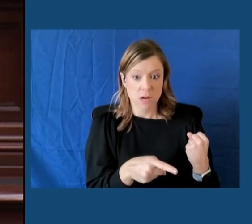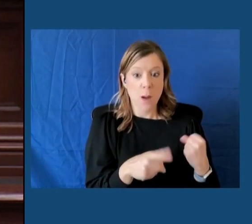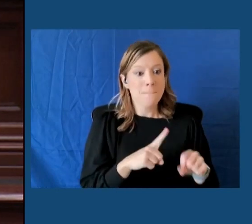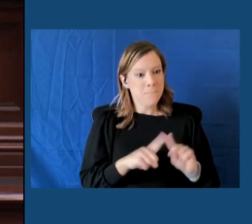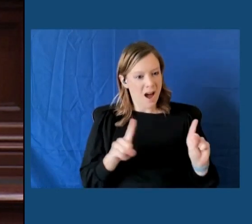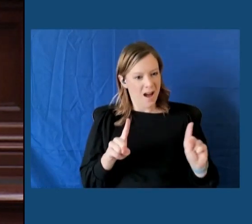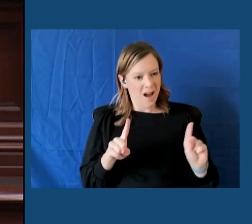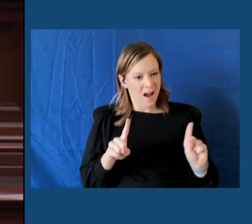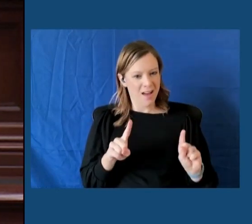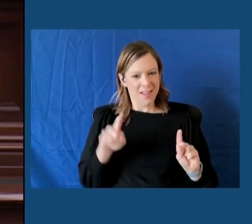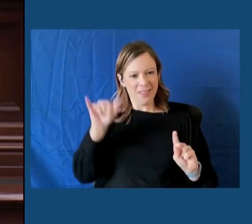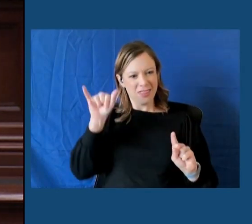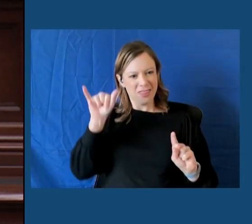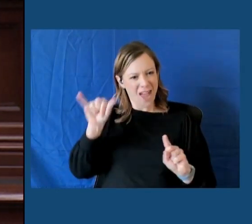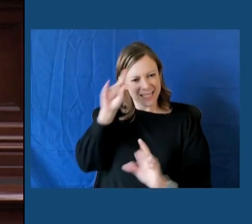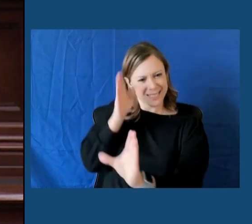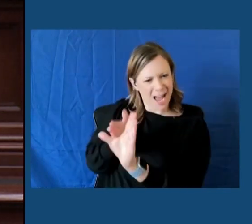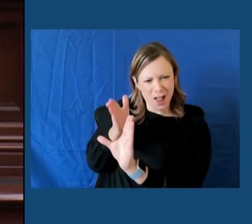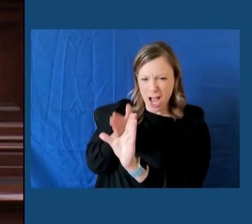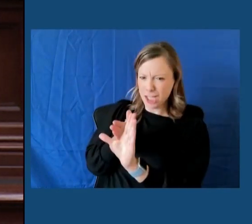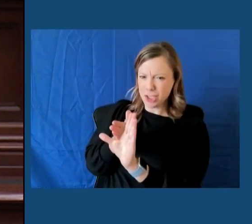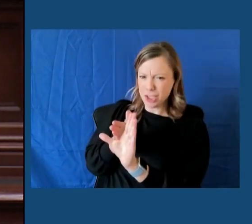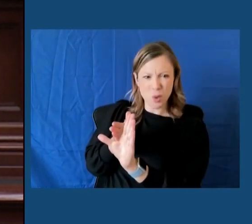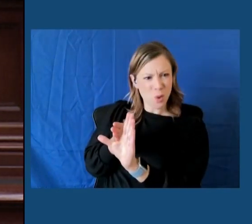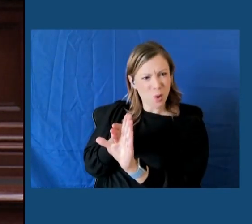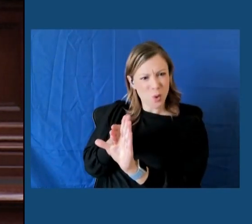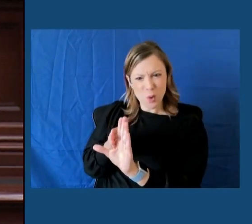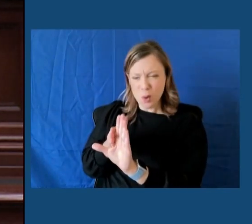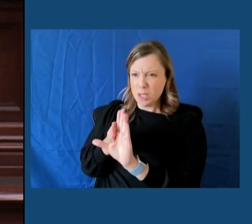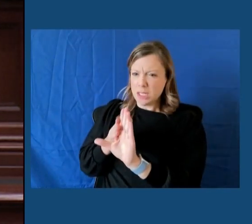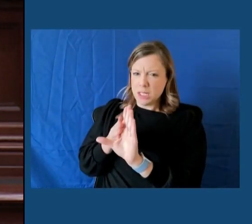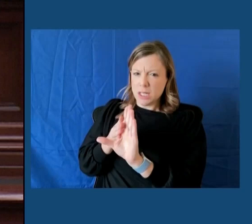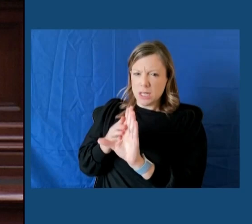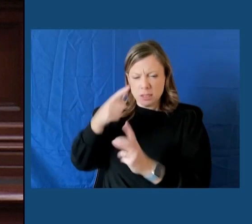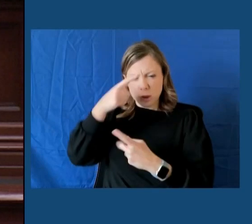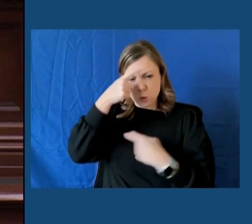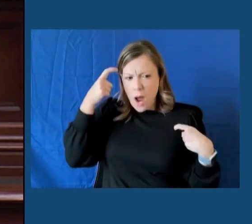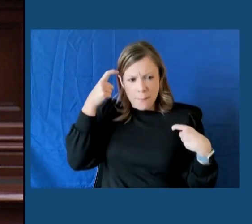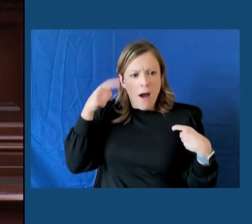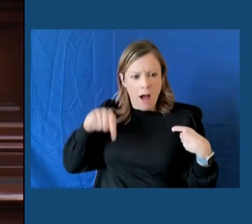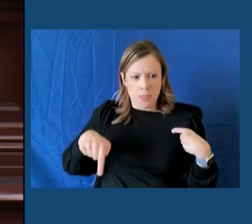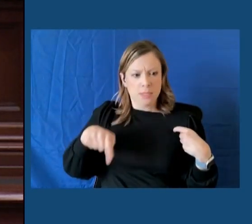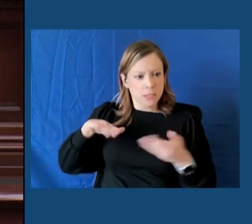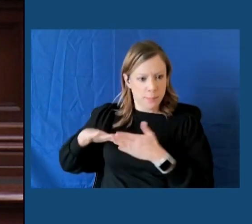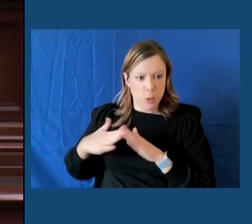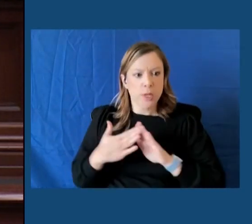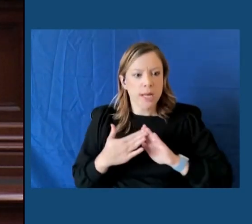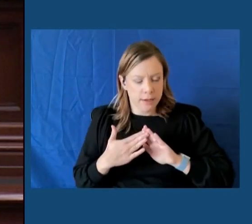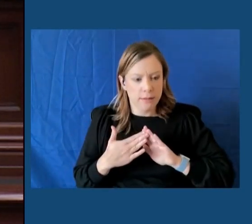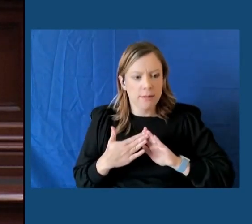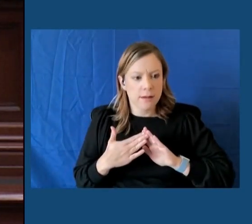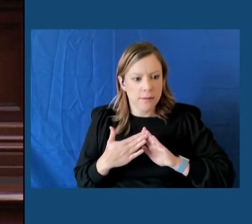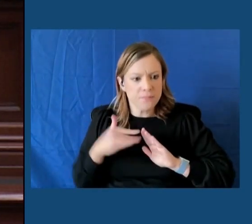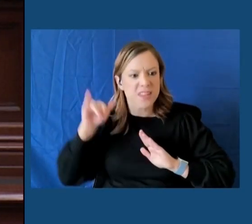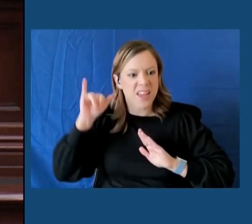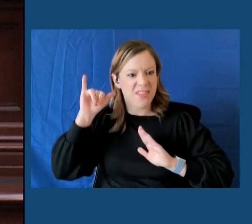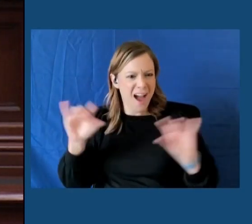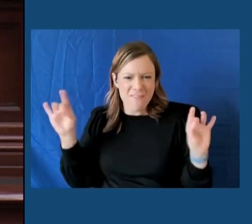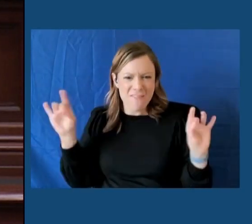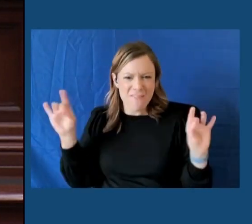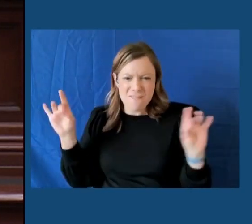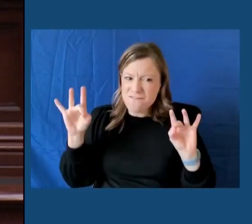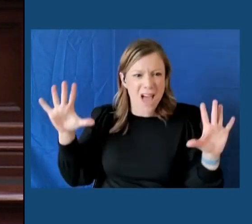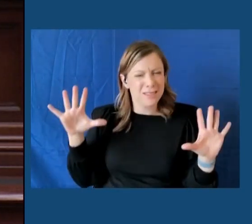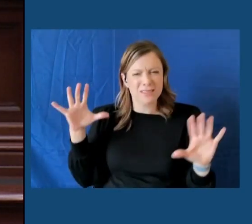toll on our communities and everyone else. And just as that act of violence was absolutely abhorrent and